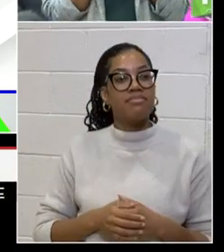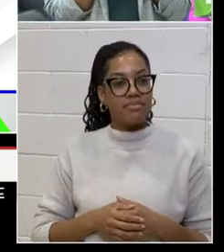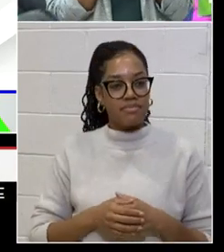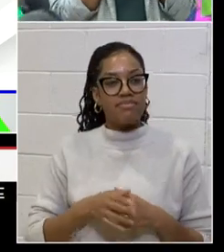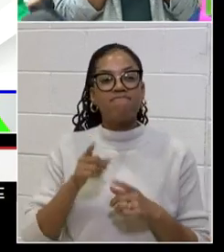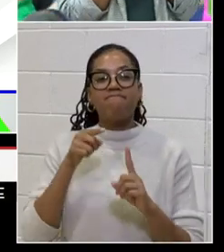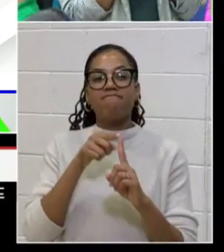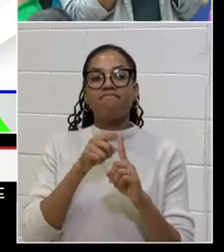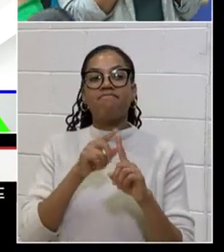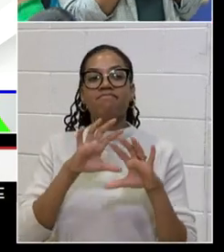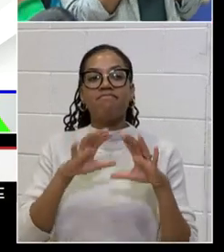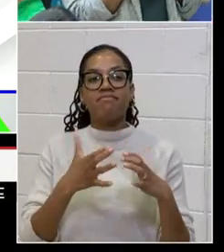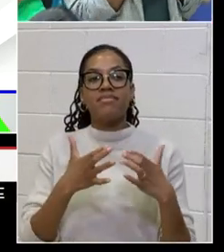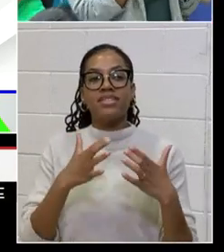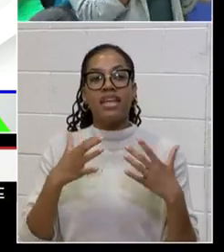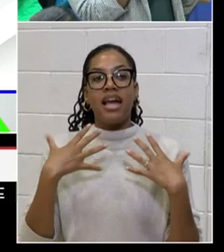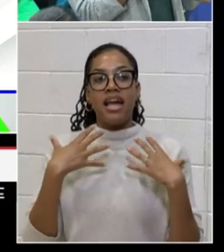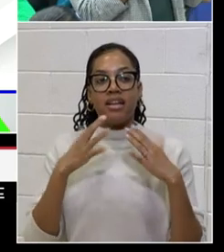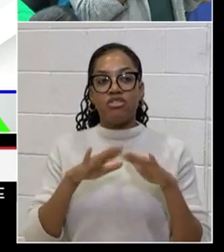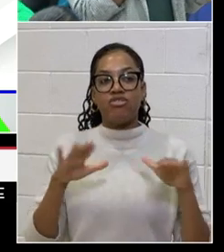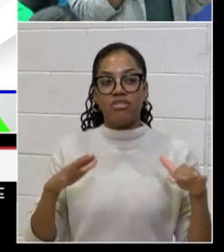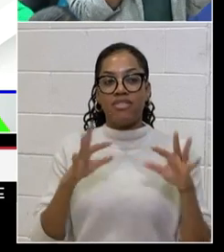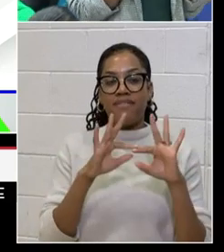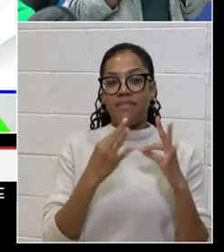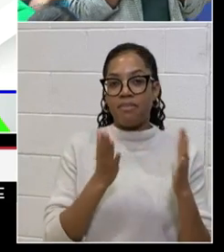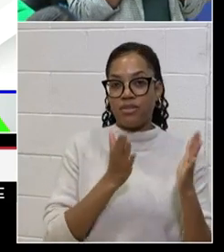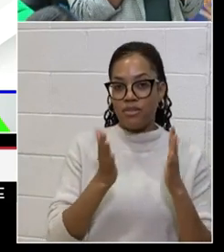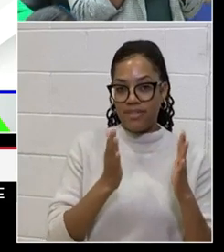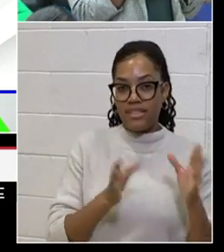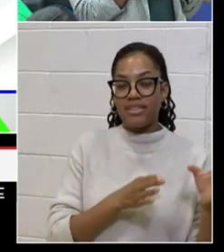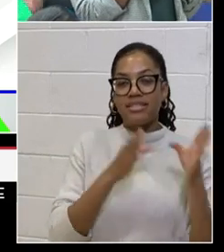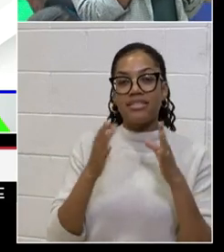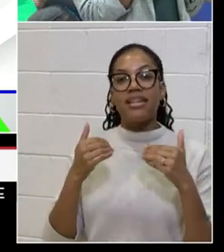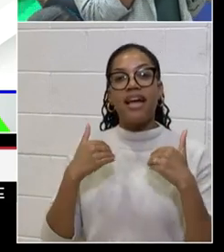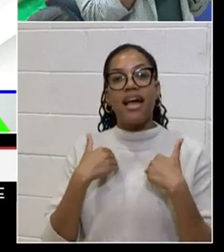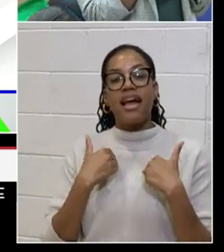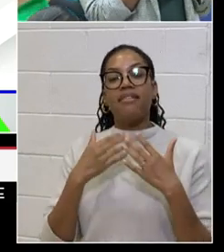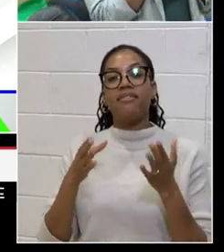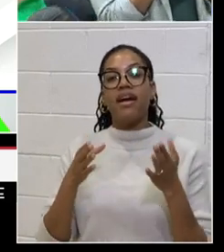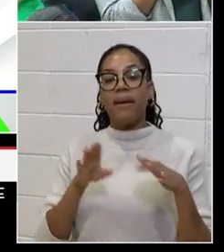me. Dr. Bazran, our director for the Department of Behavioral Health, is here.